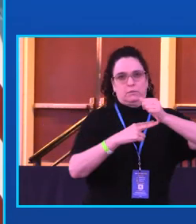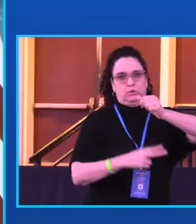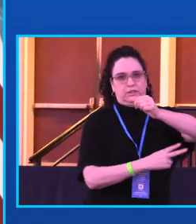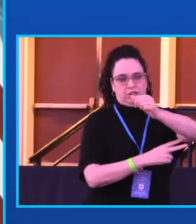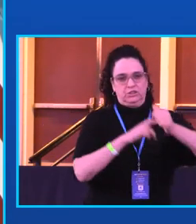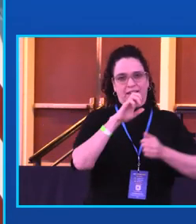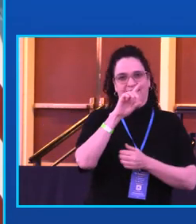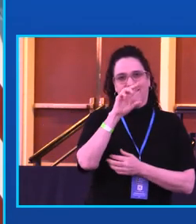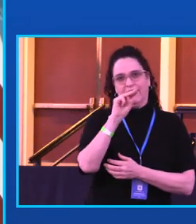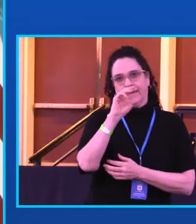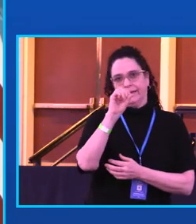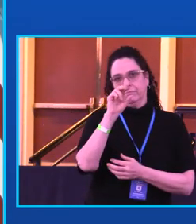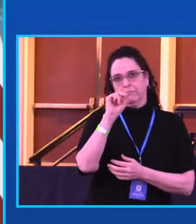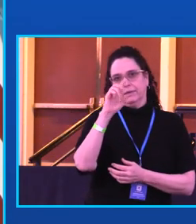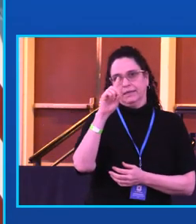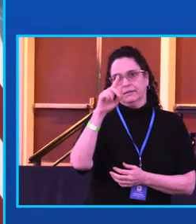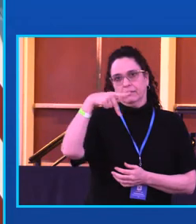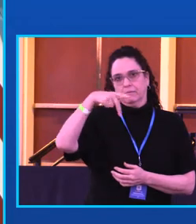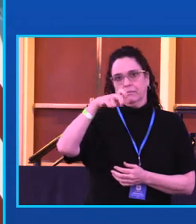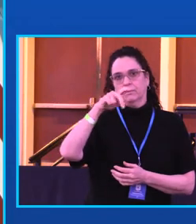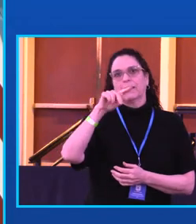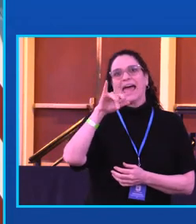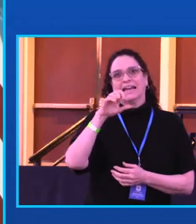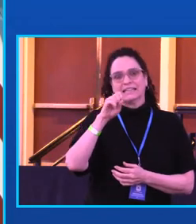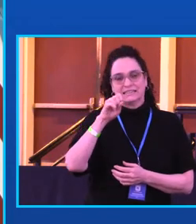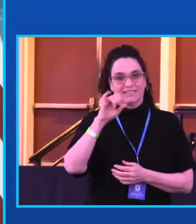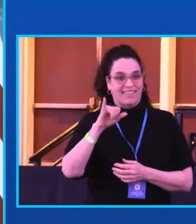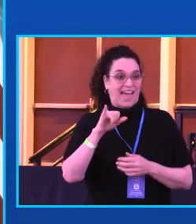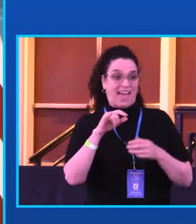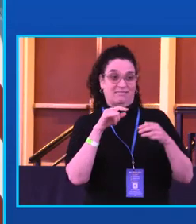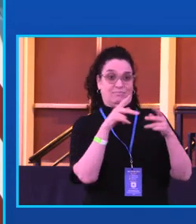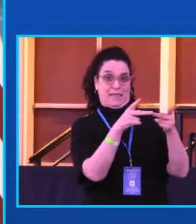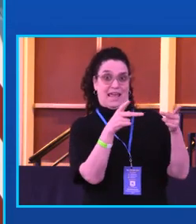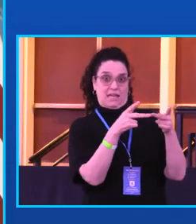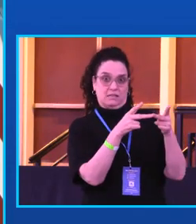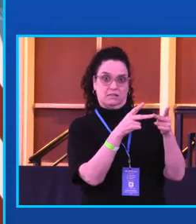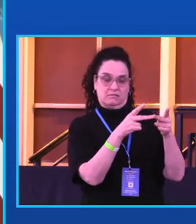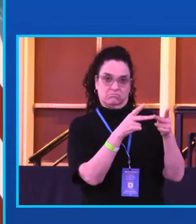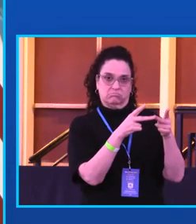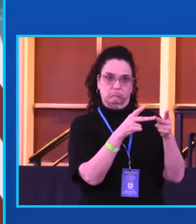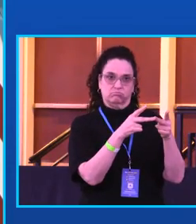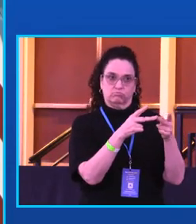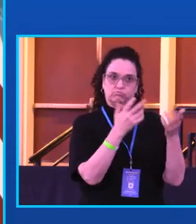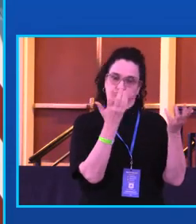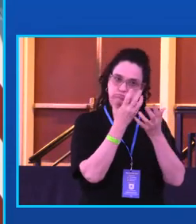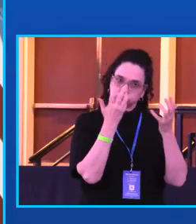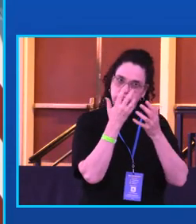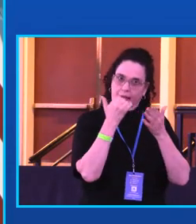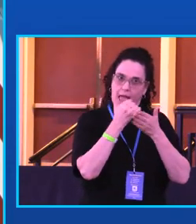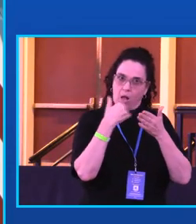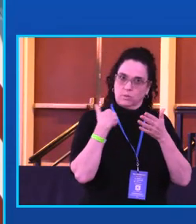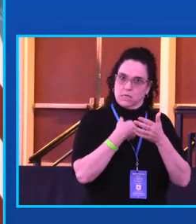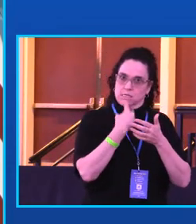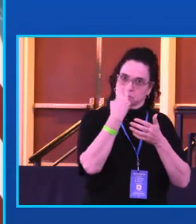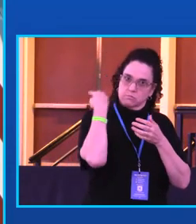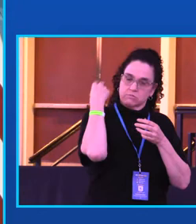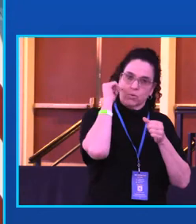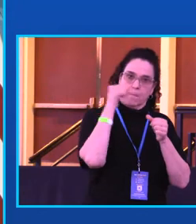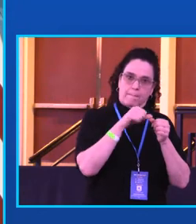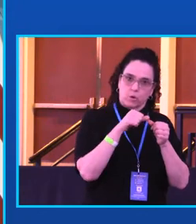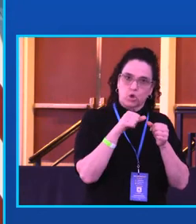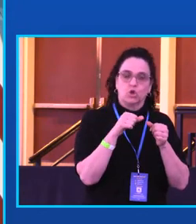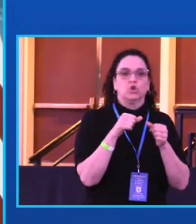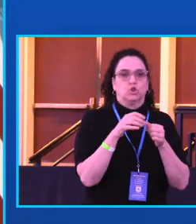That historic place, which is a stark reminder that we must always